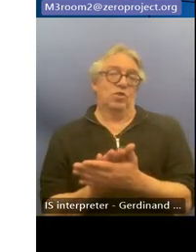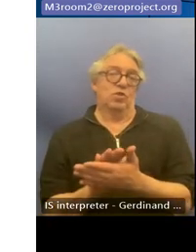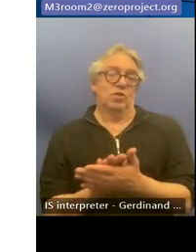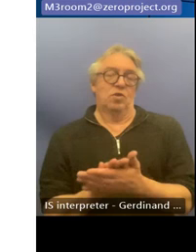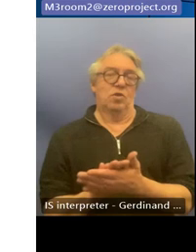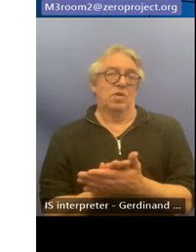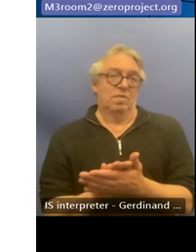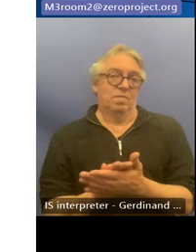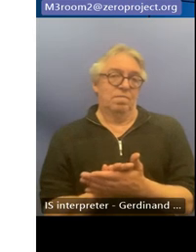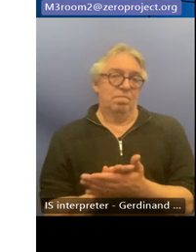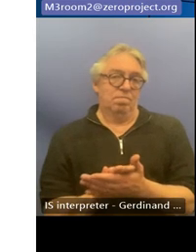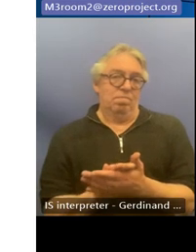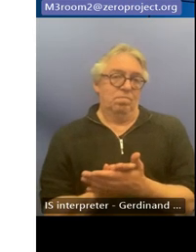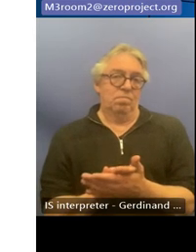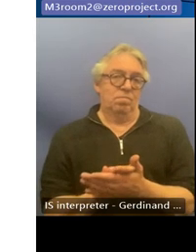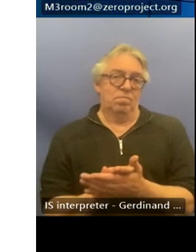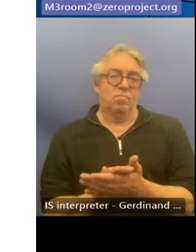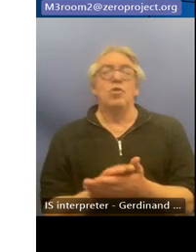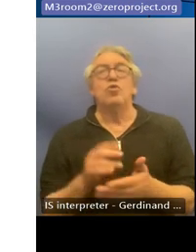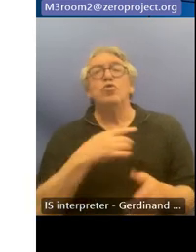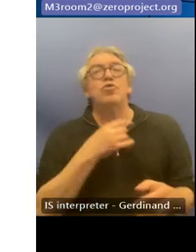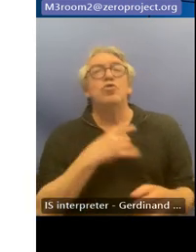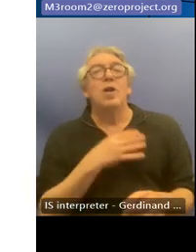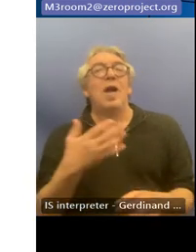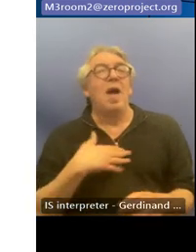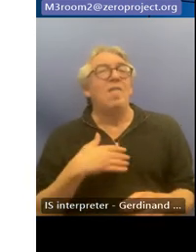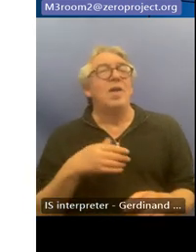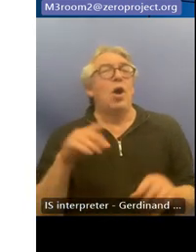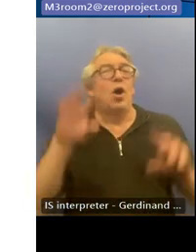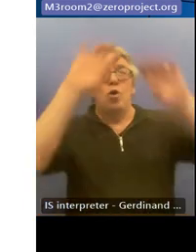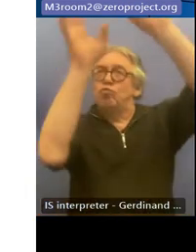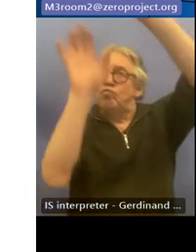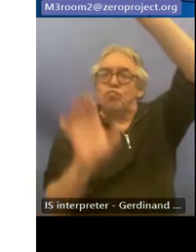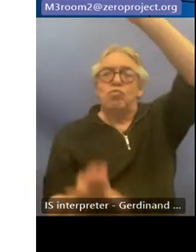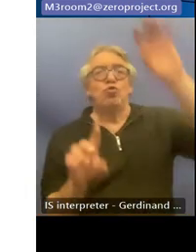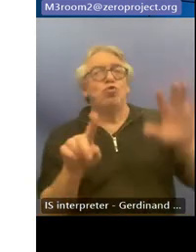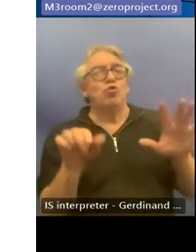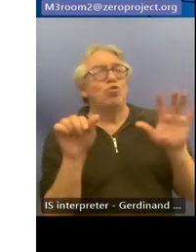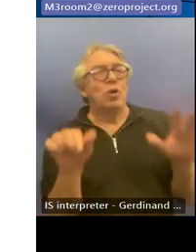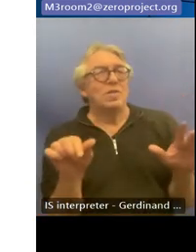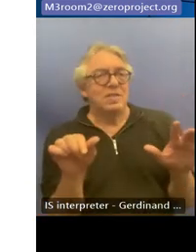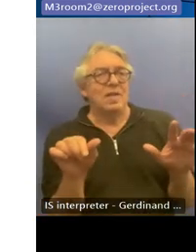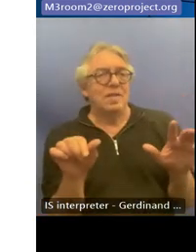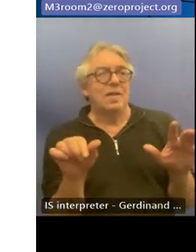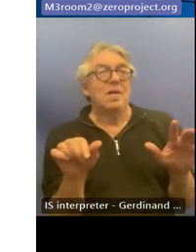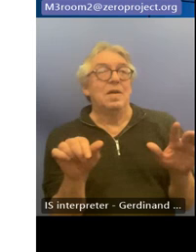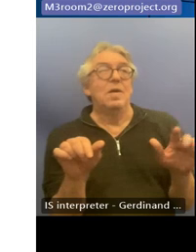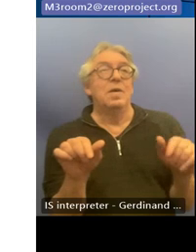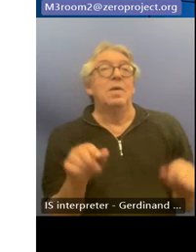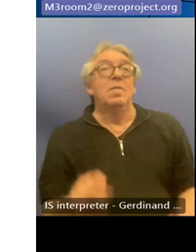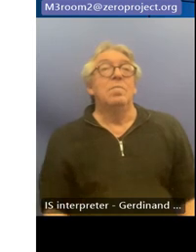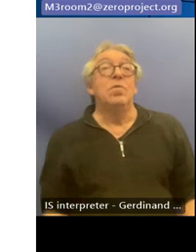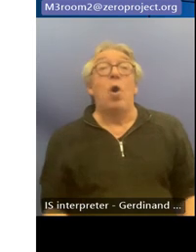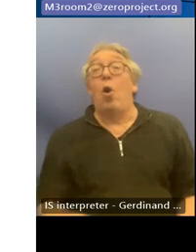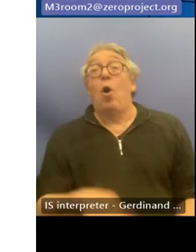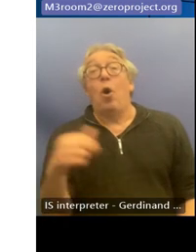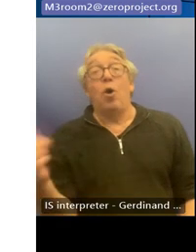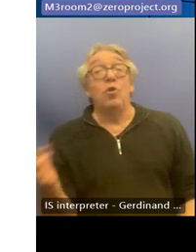our 16 regions. The remaining 2,010 deaf students are enrolled in